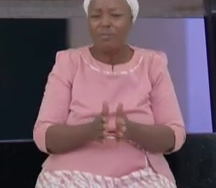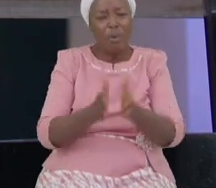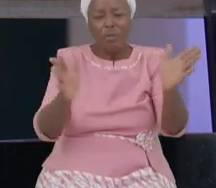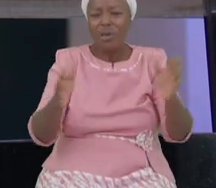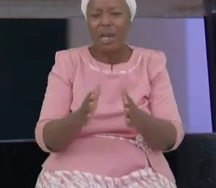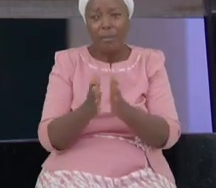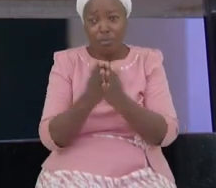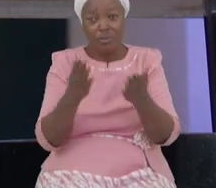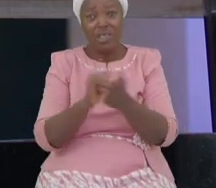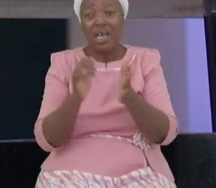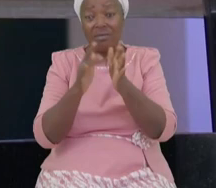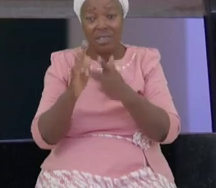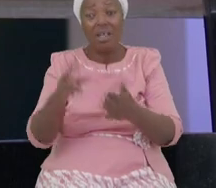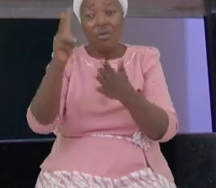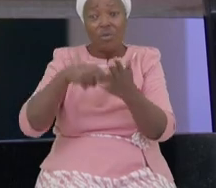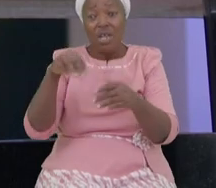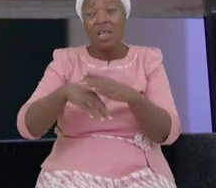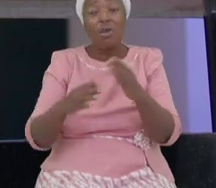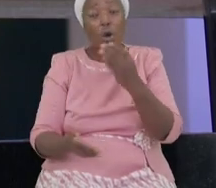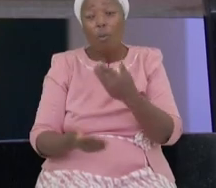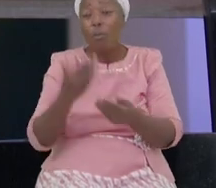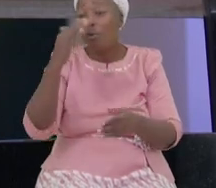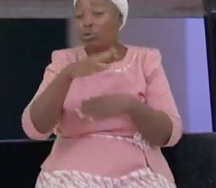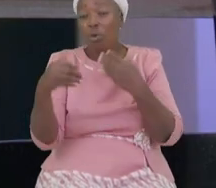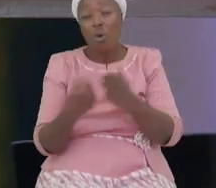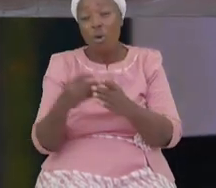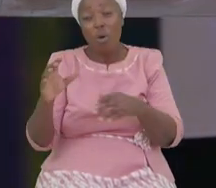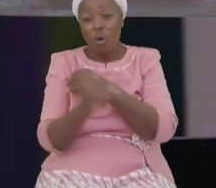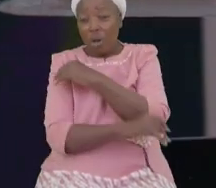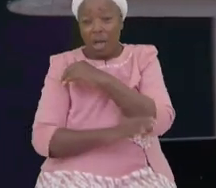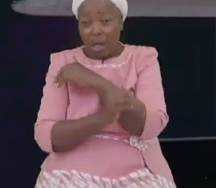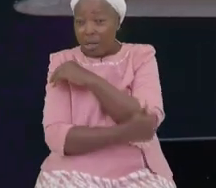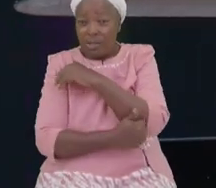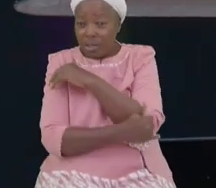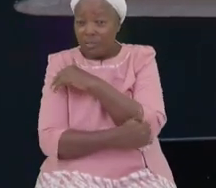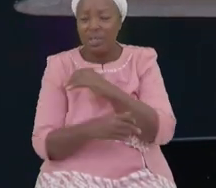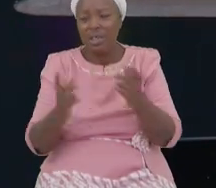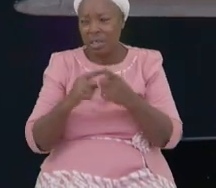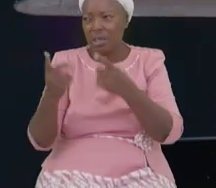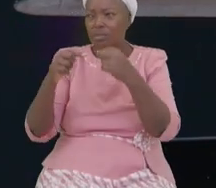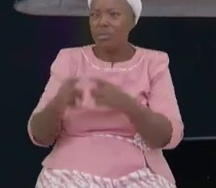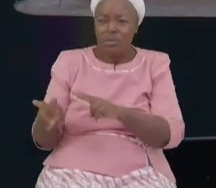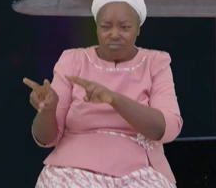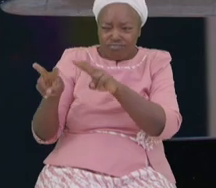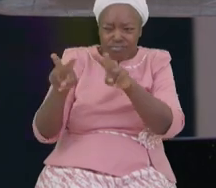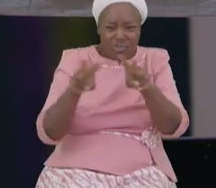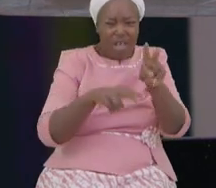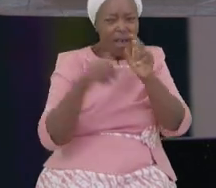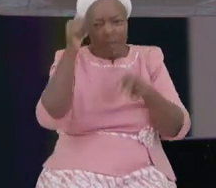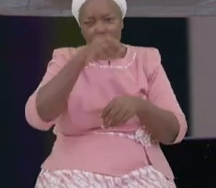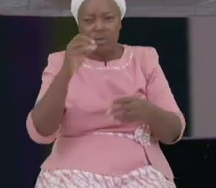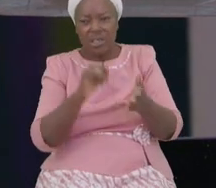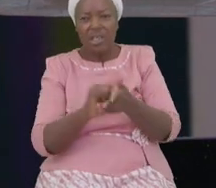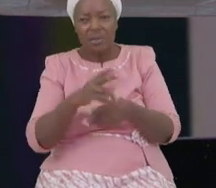Christians read almost in every country. And he came to survey South Africa so that they will see how